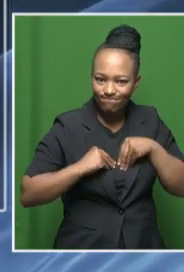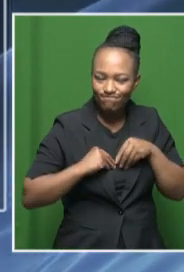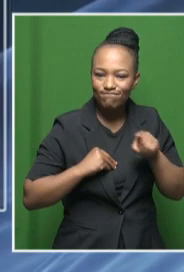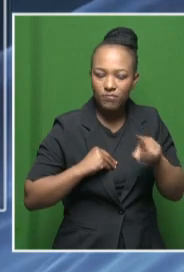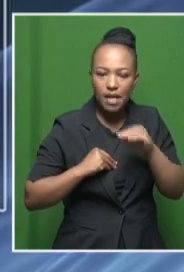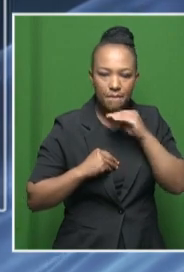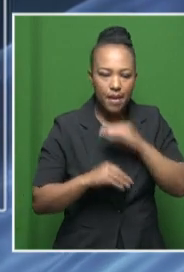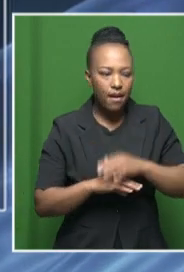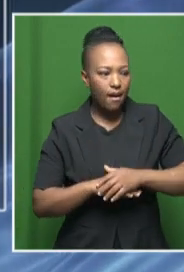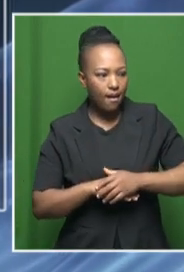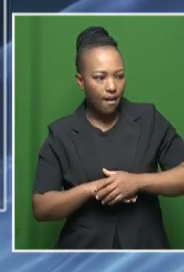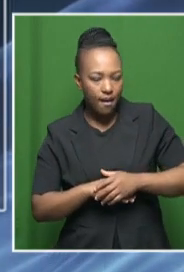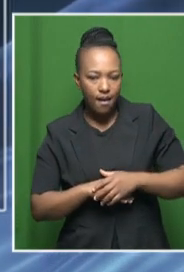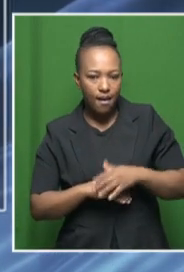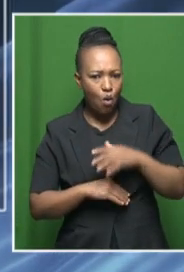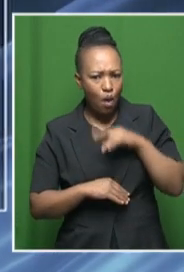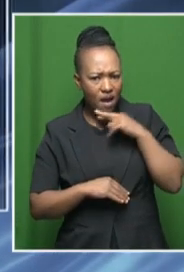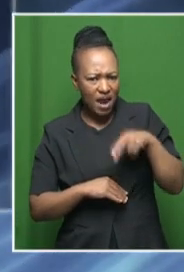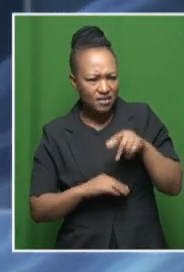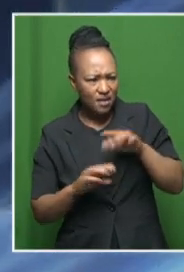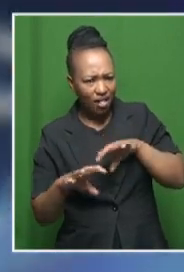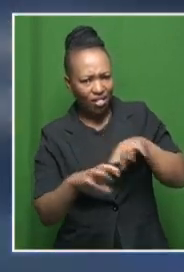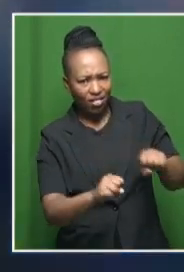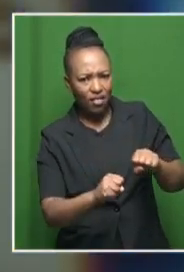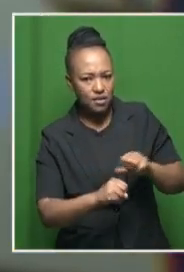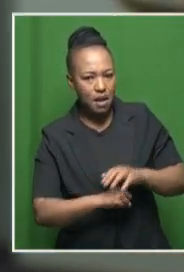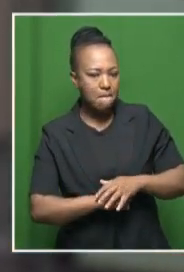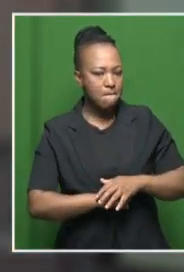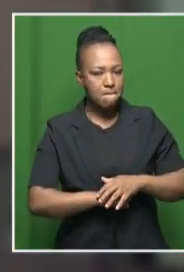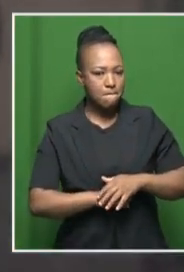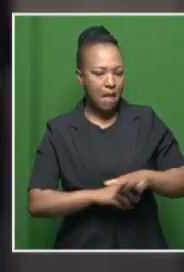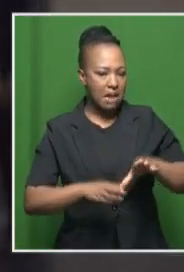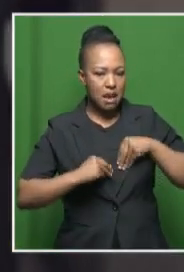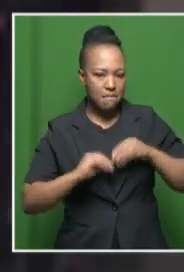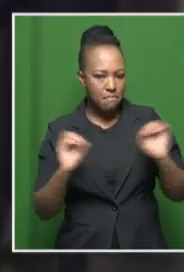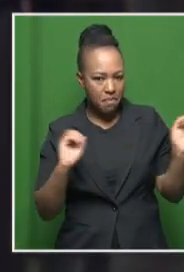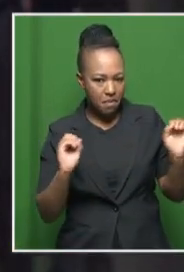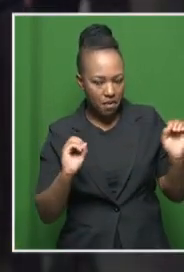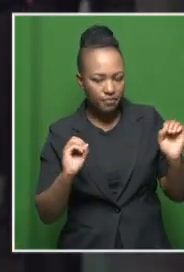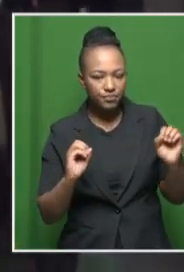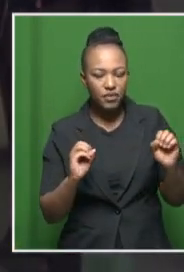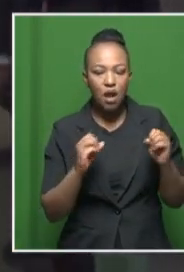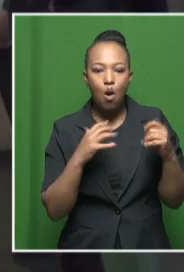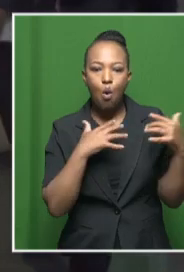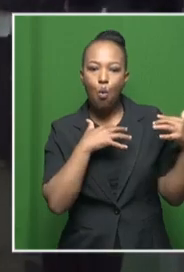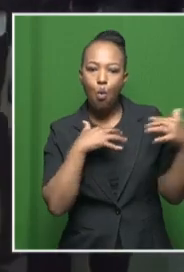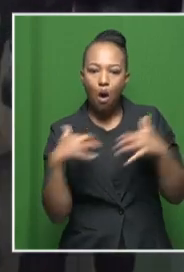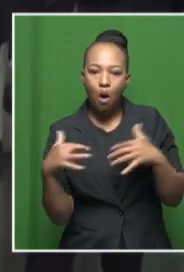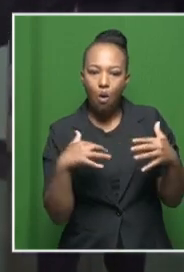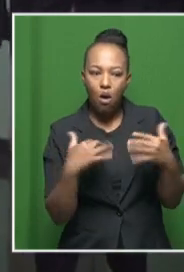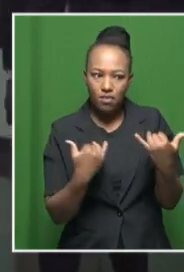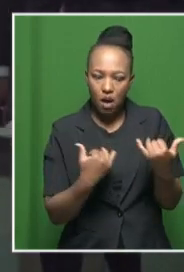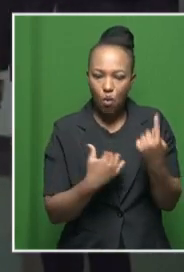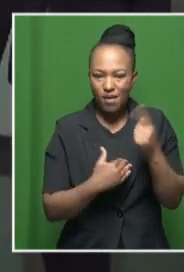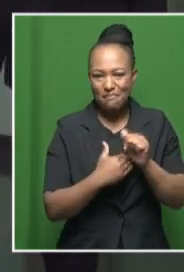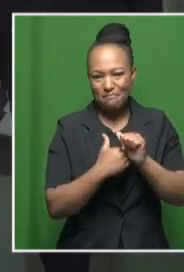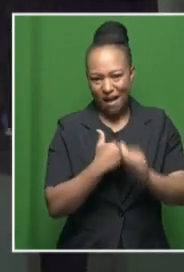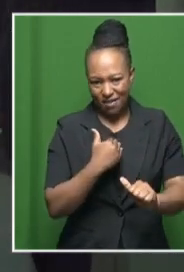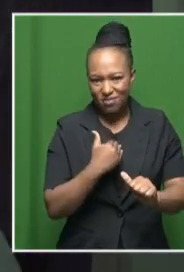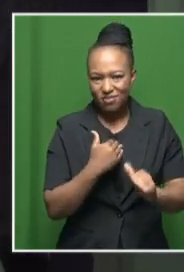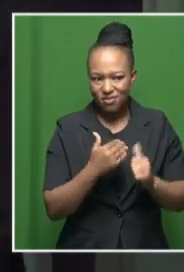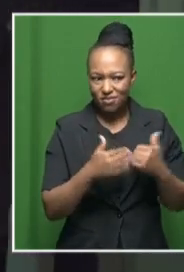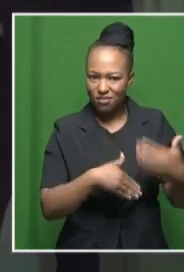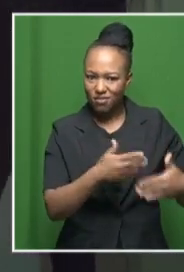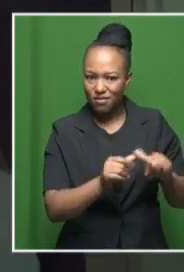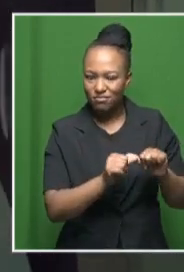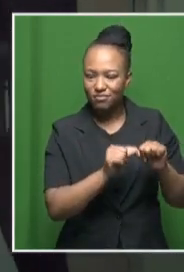a blind eye to Russia's brutal tactics. As the war nears its first month, the UN chief warned that Ukrainians